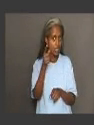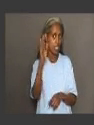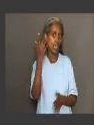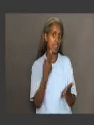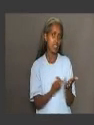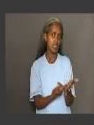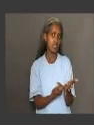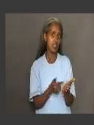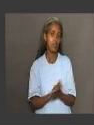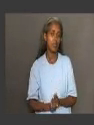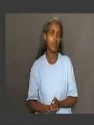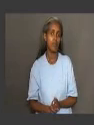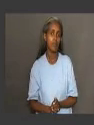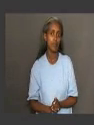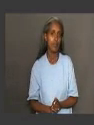this.